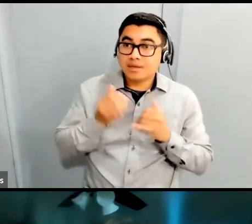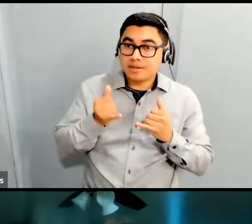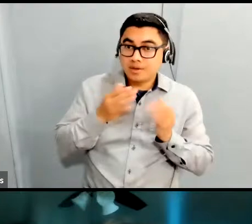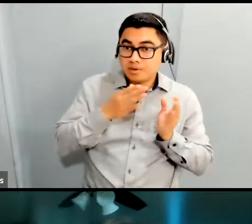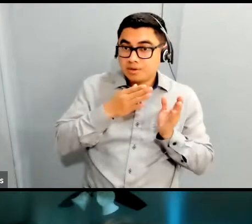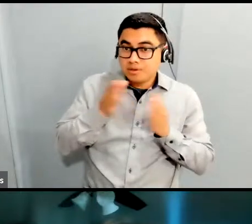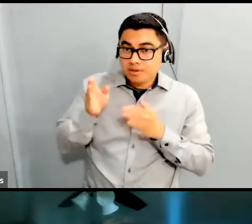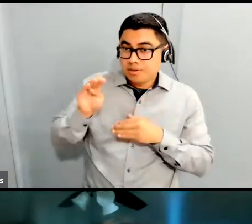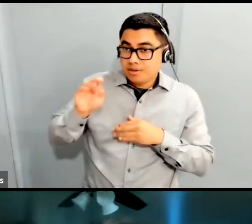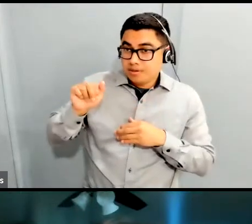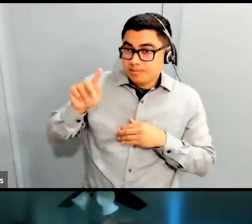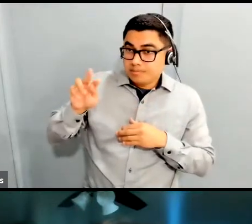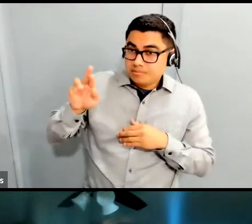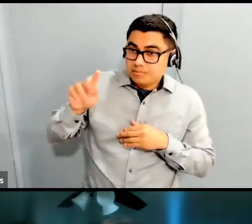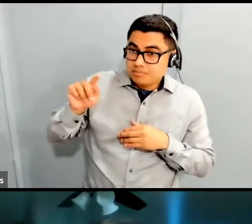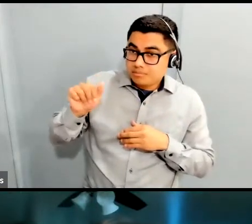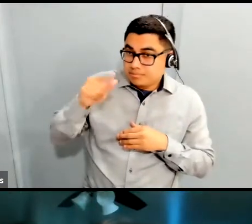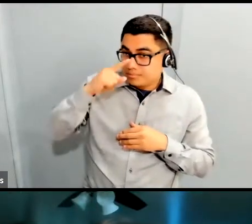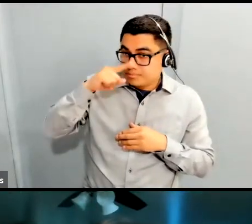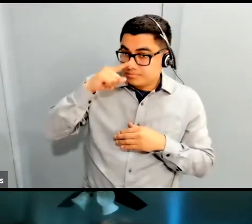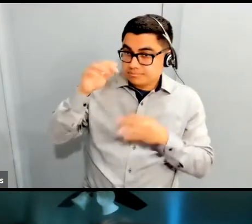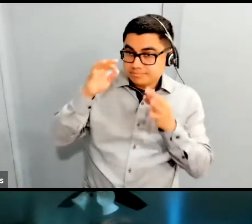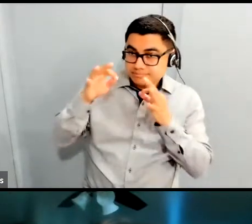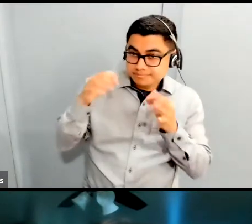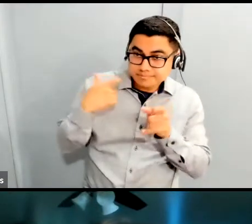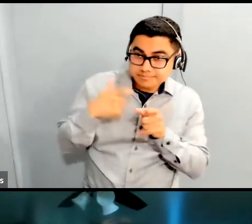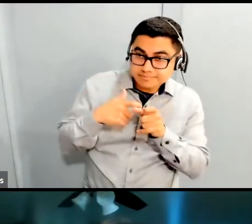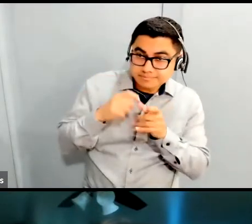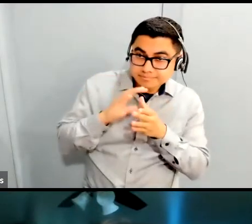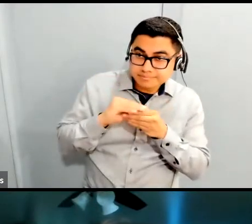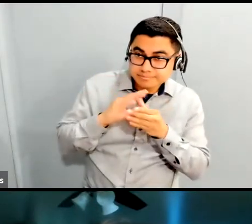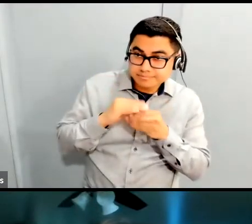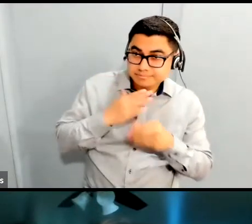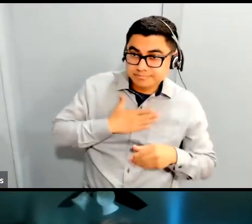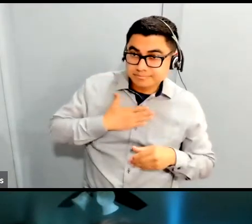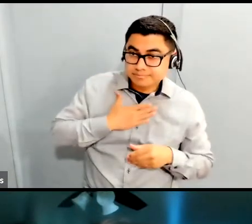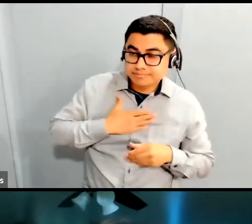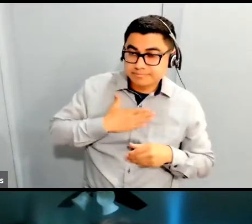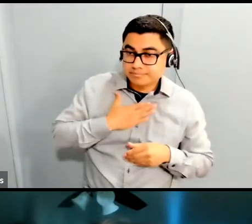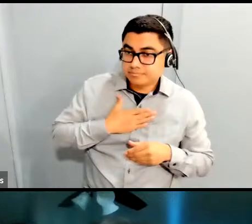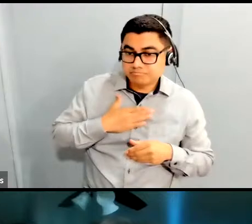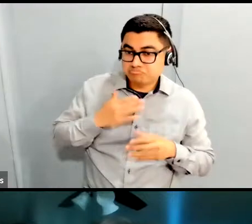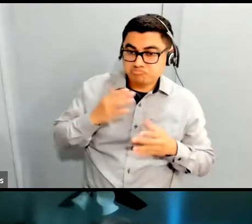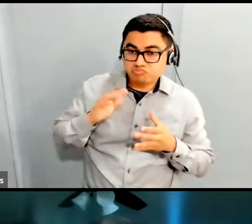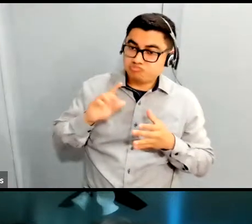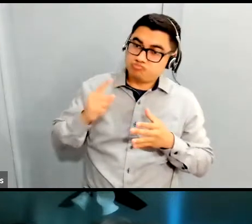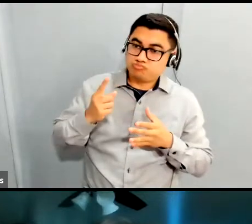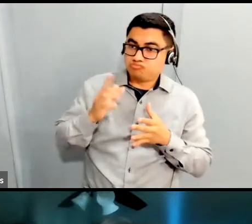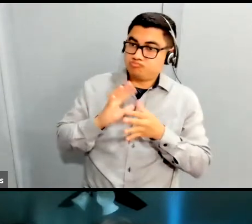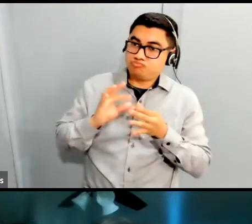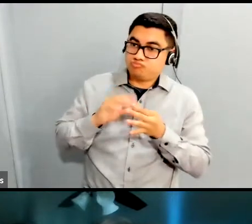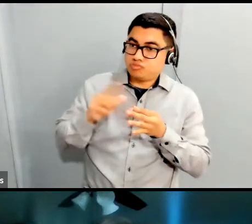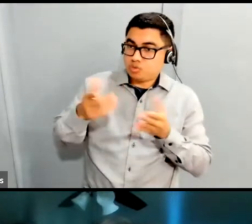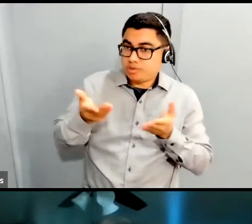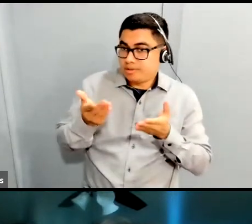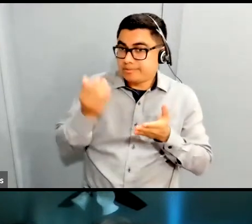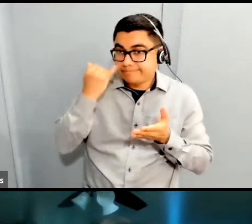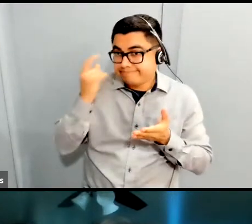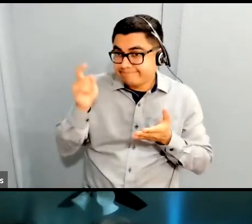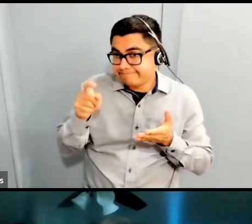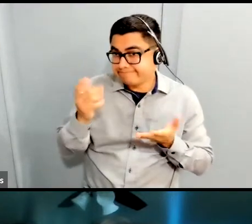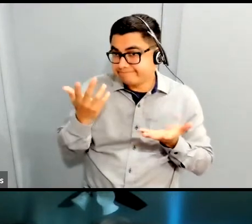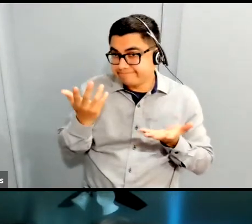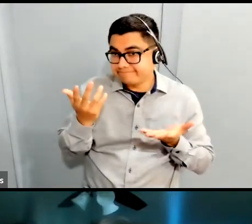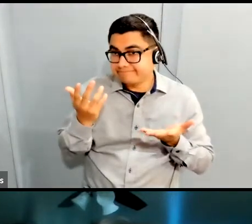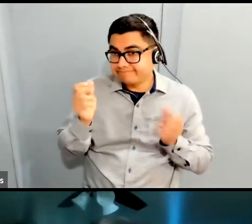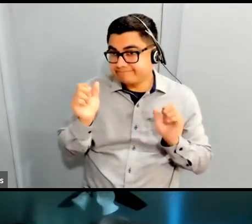Spanish translation, to please, that you're here to be able to do some translation if they're going to